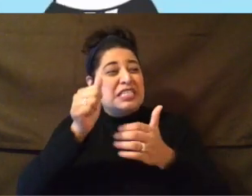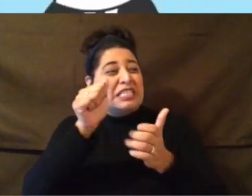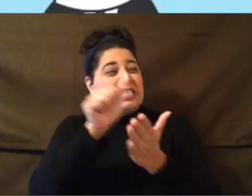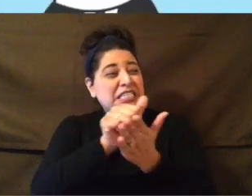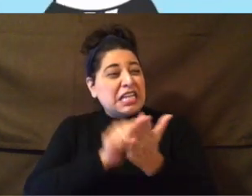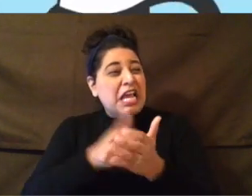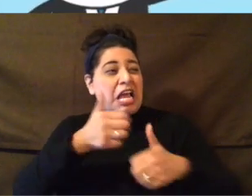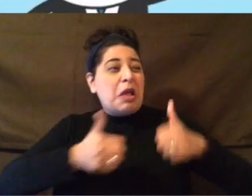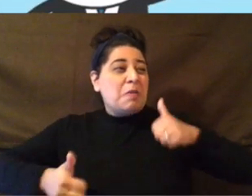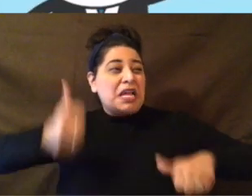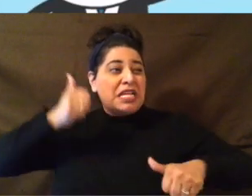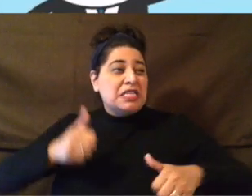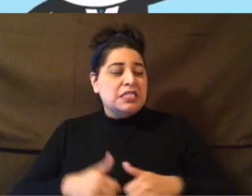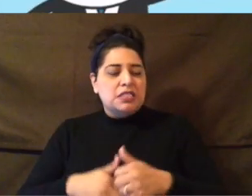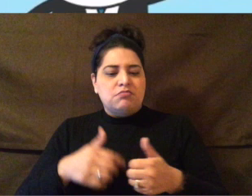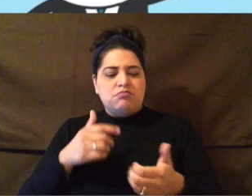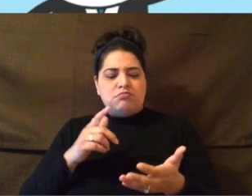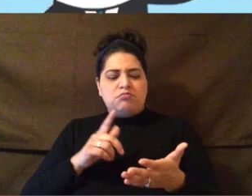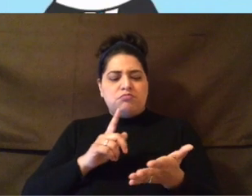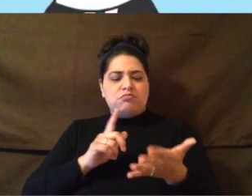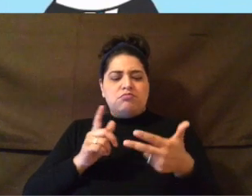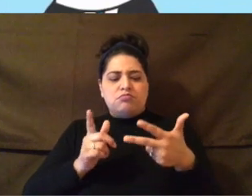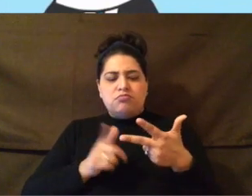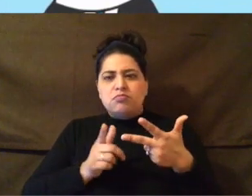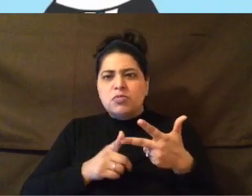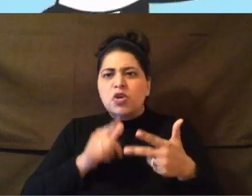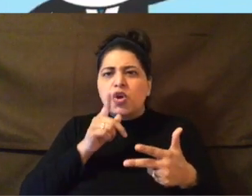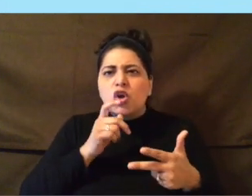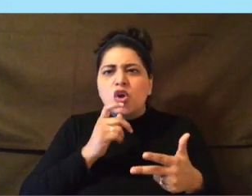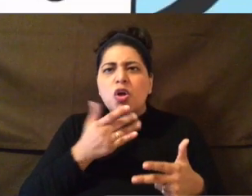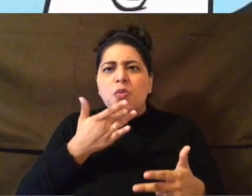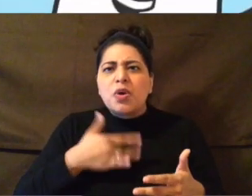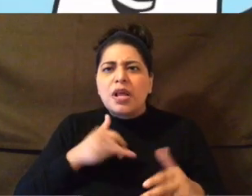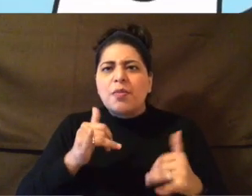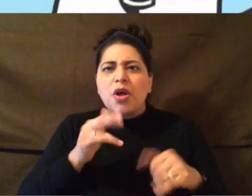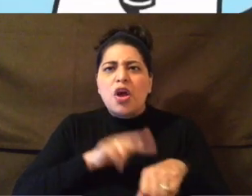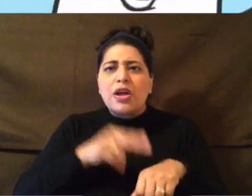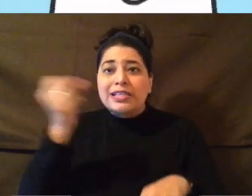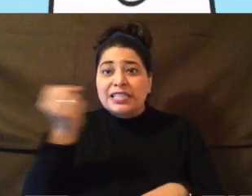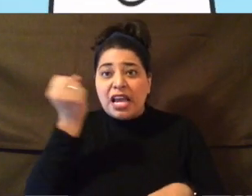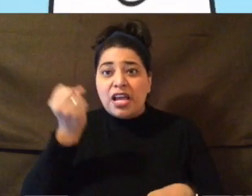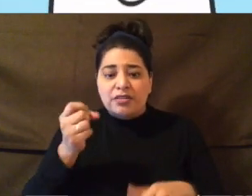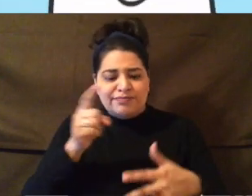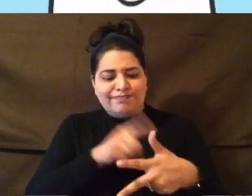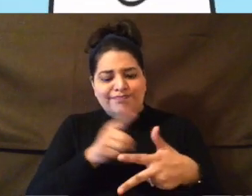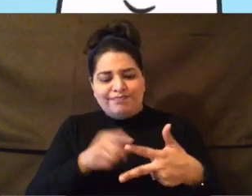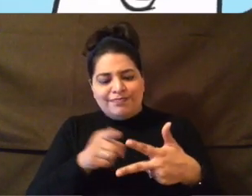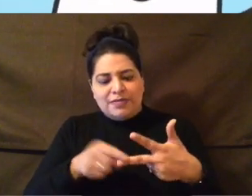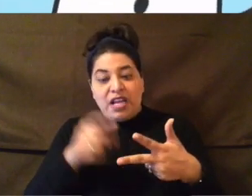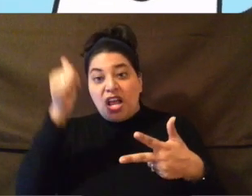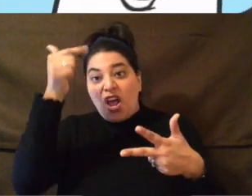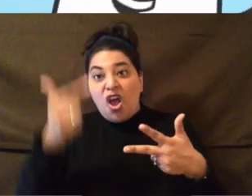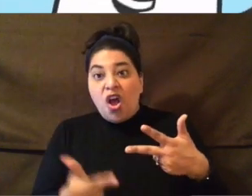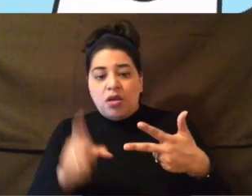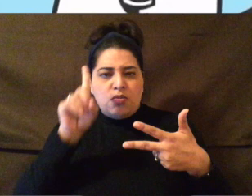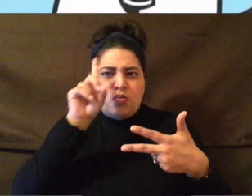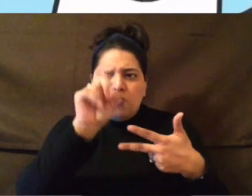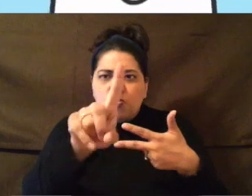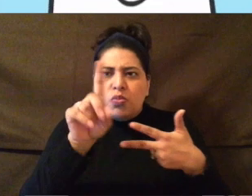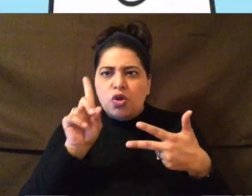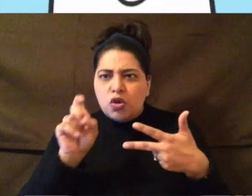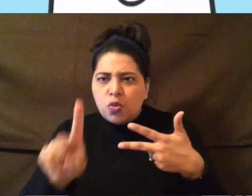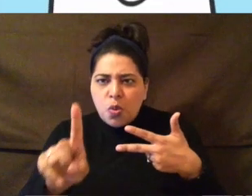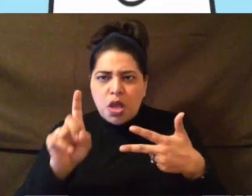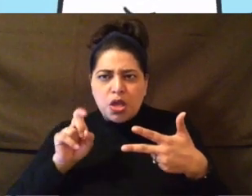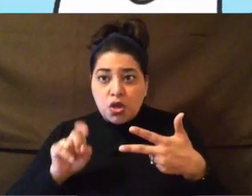biggest? Whose birthday party is on Saturday? Each of these interrogative sentences ask a